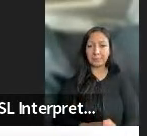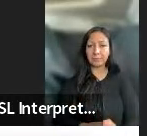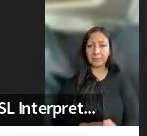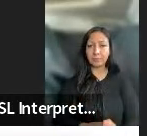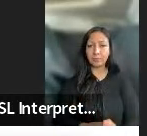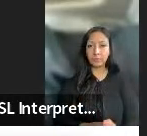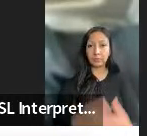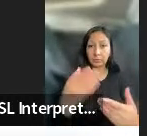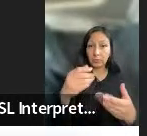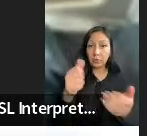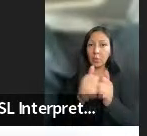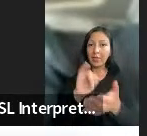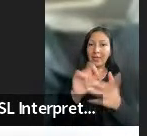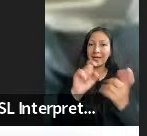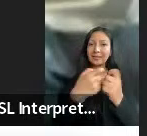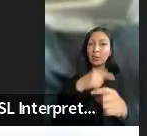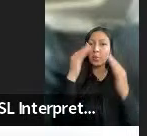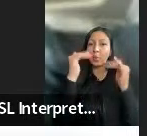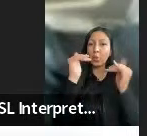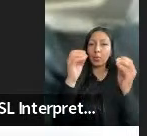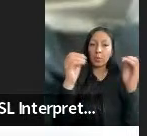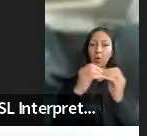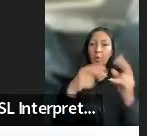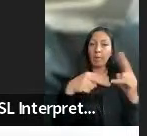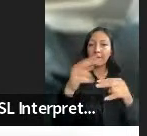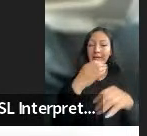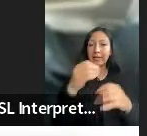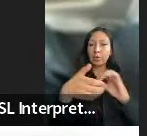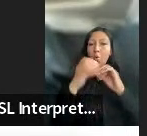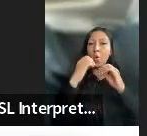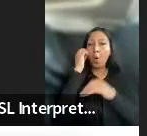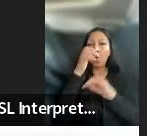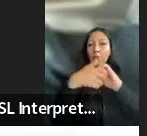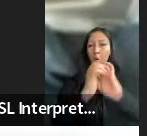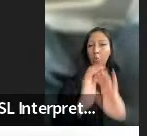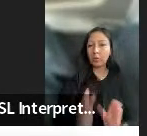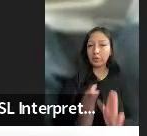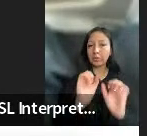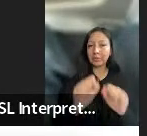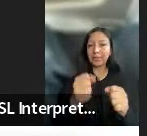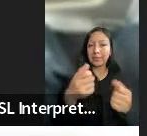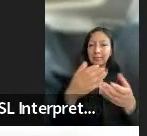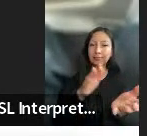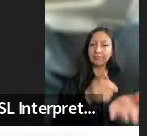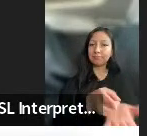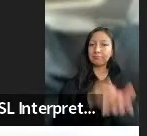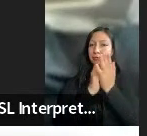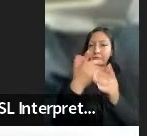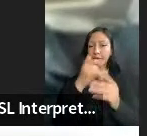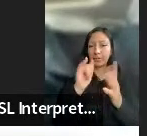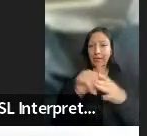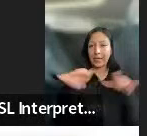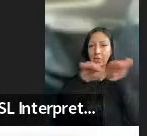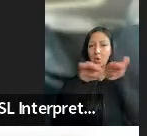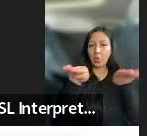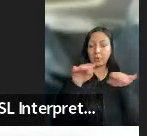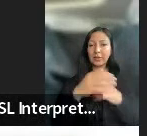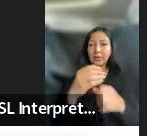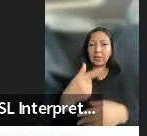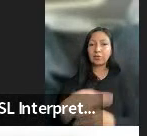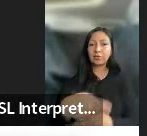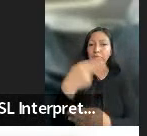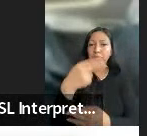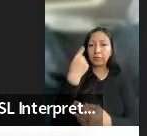With this change, we hope that more building and homeowners will take advantage of the allowance to add a rooftop greenhouse, and that we will see greater uptake of